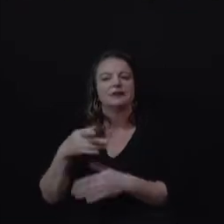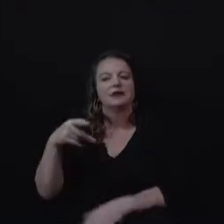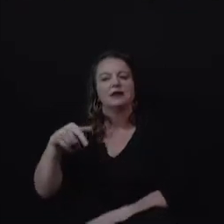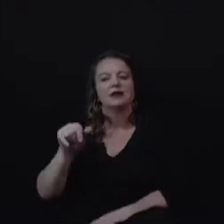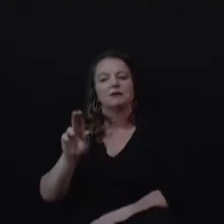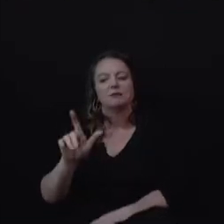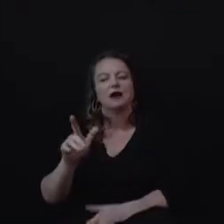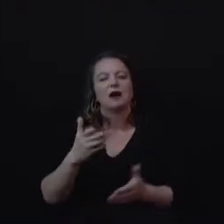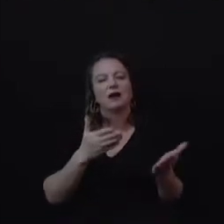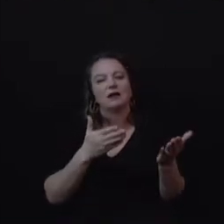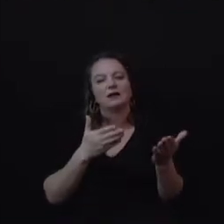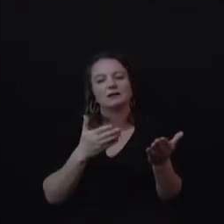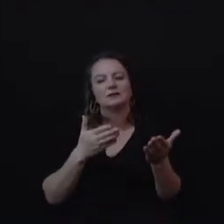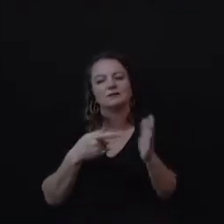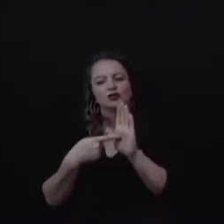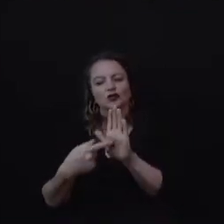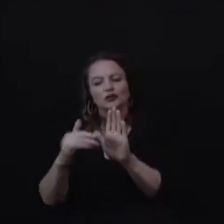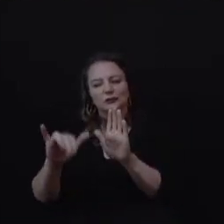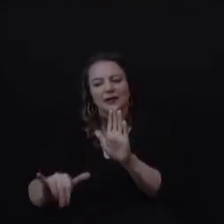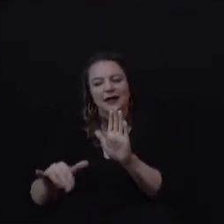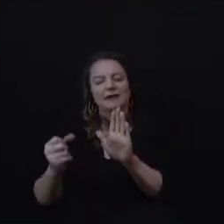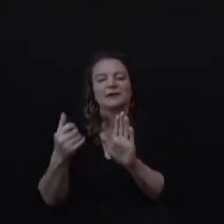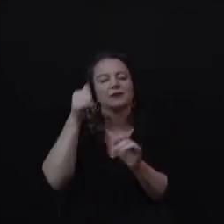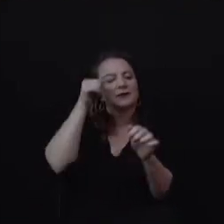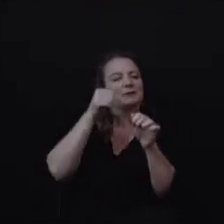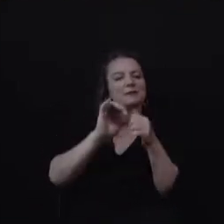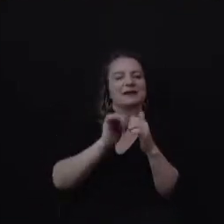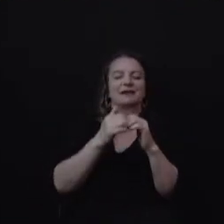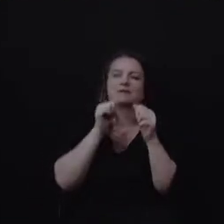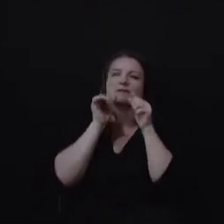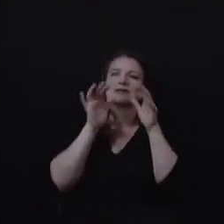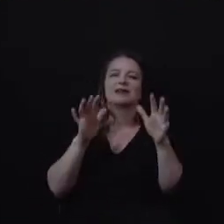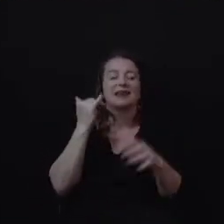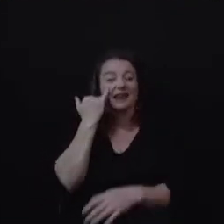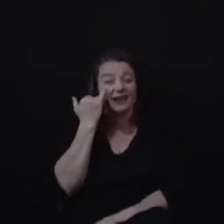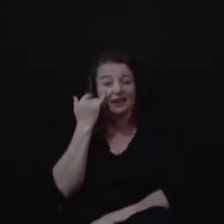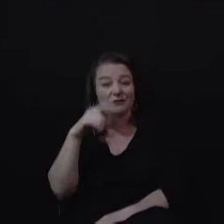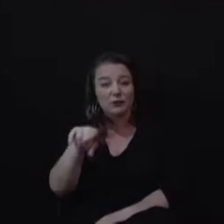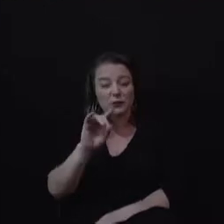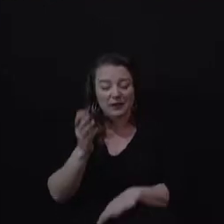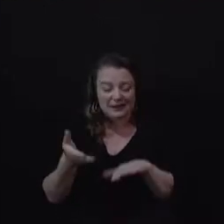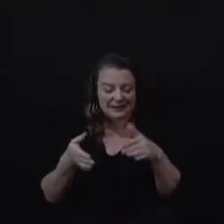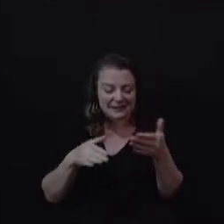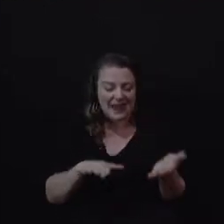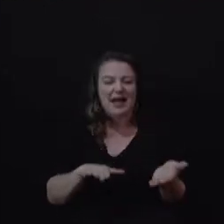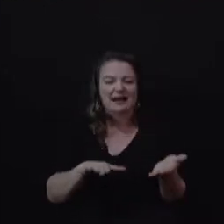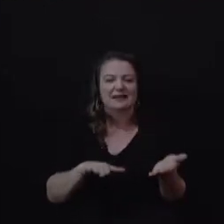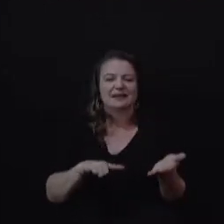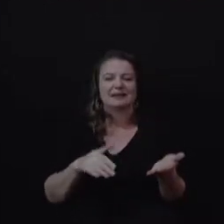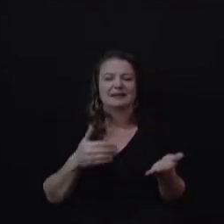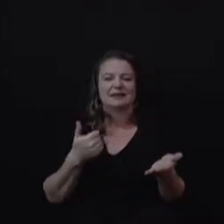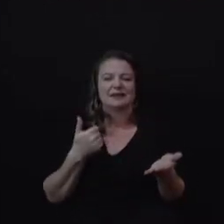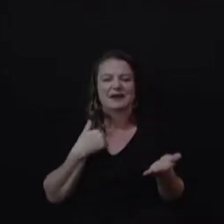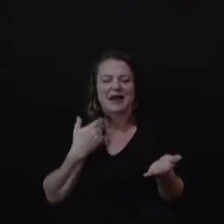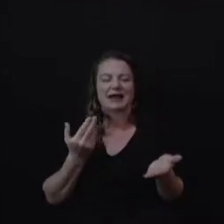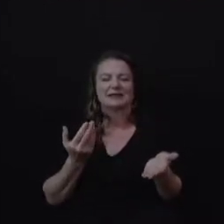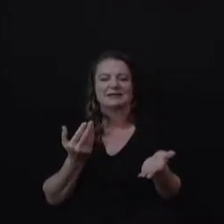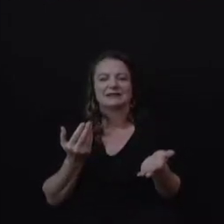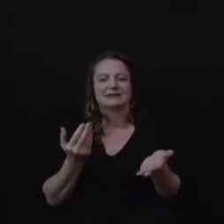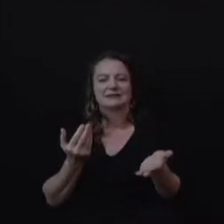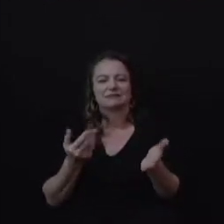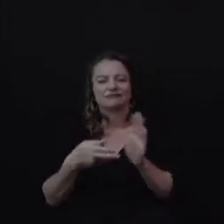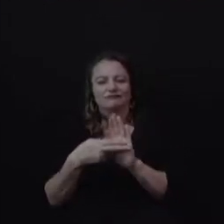us how blessed we are. If you were dead, if you had a prognosis of a